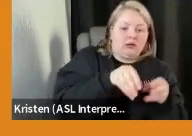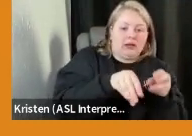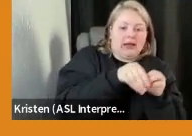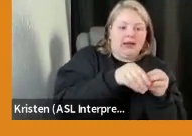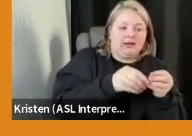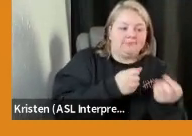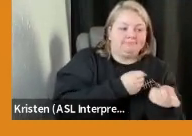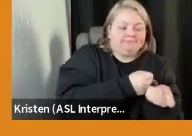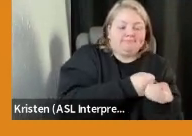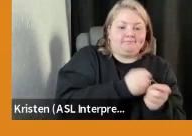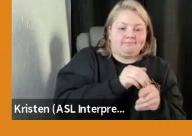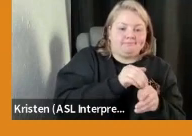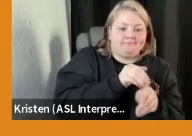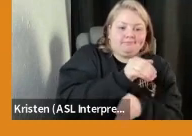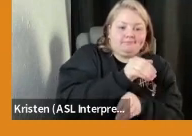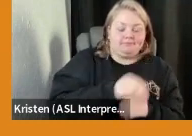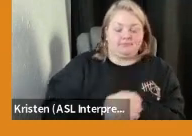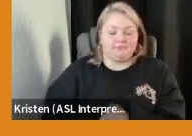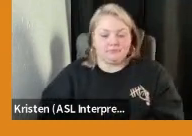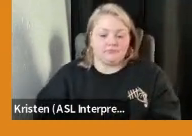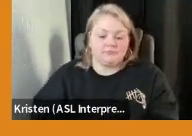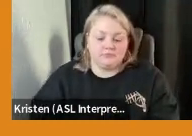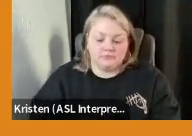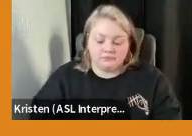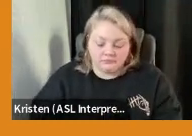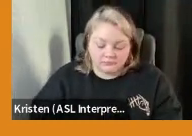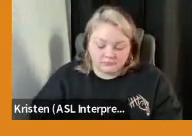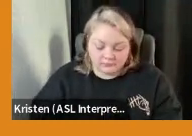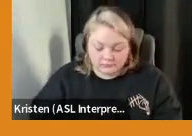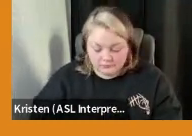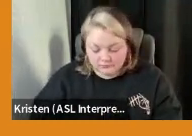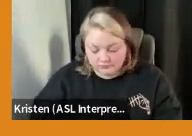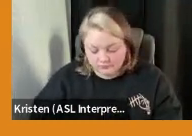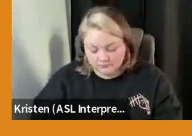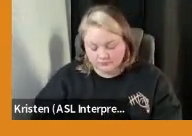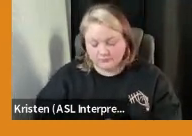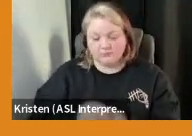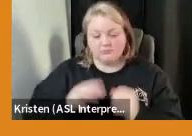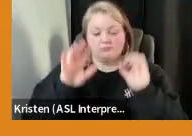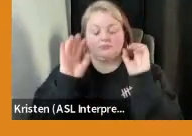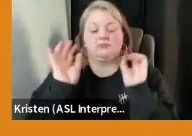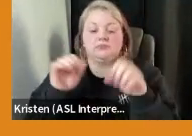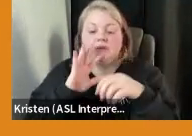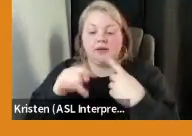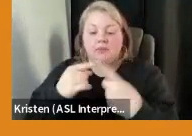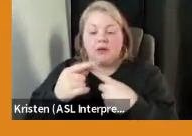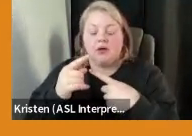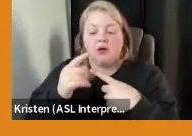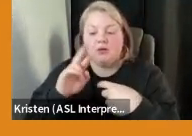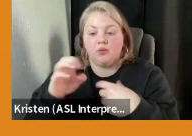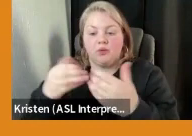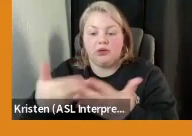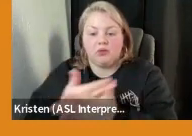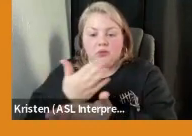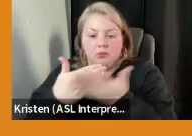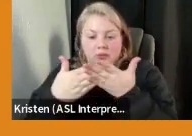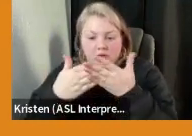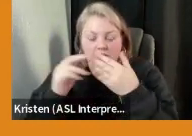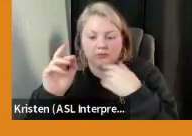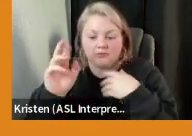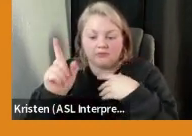Another question is, can you talk about the renewable aspect of the grant again? Sure. We have every expectation